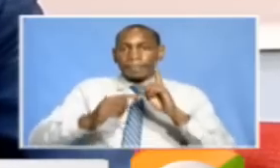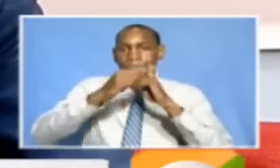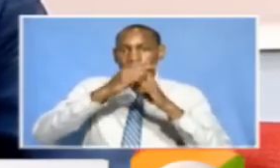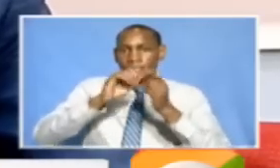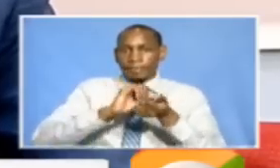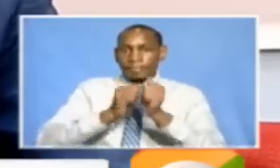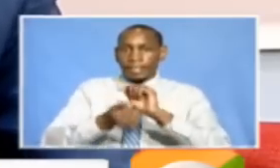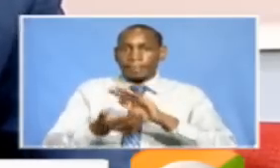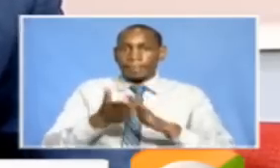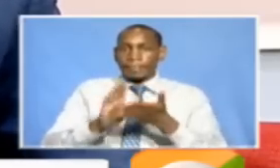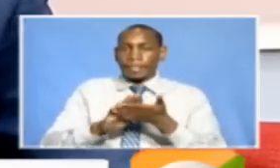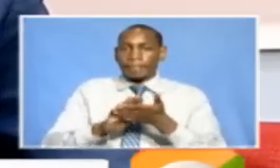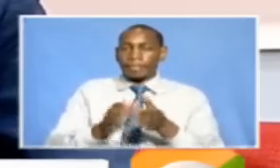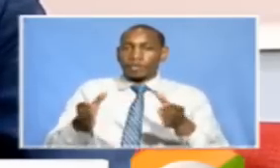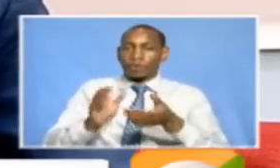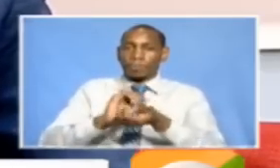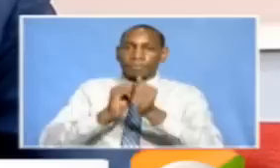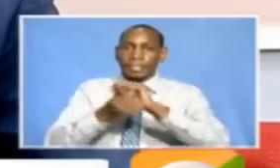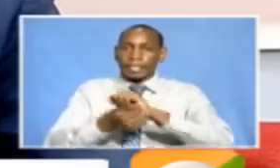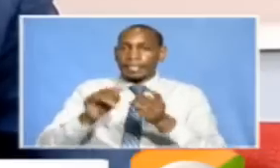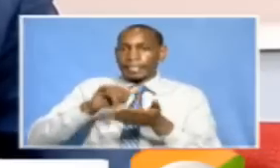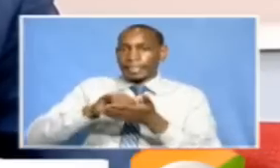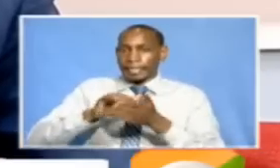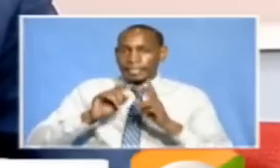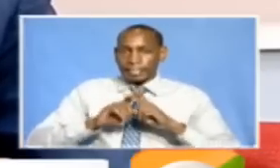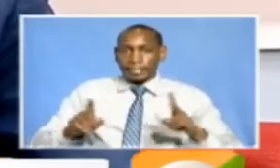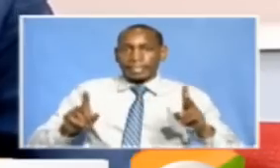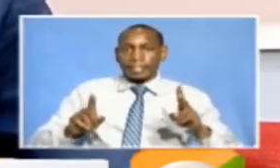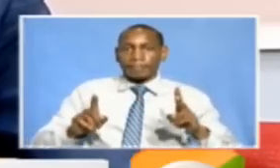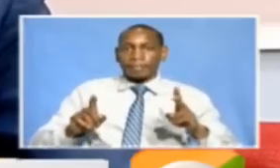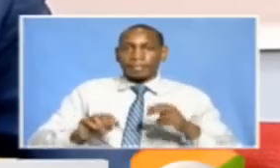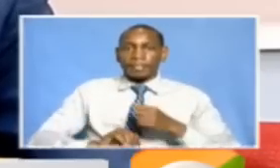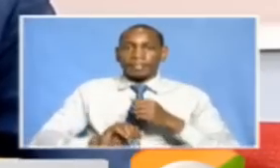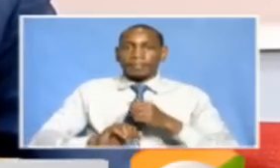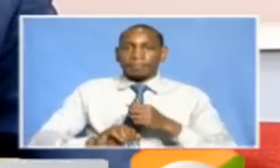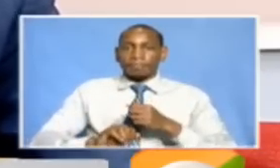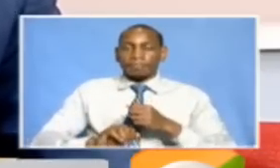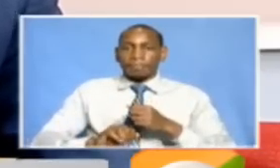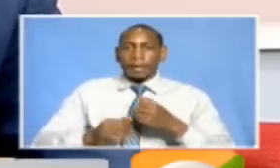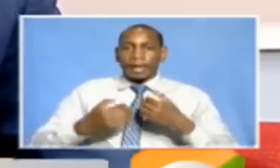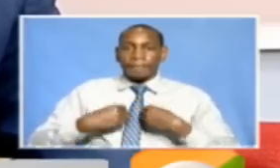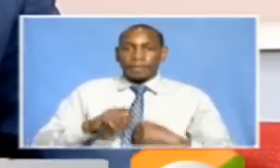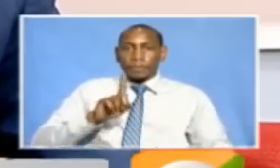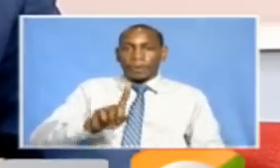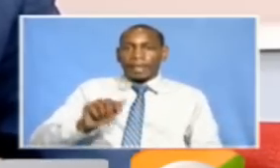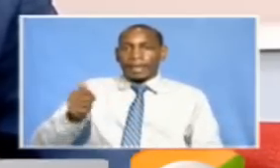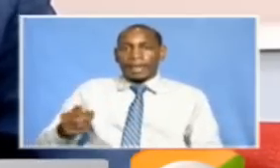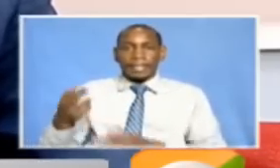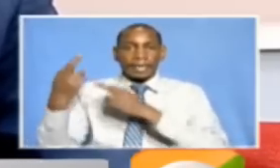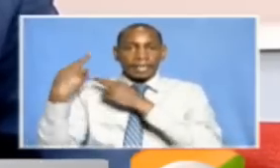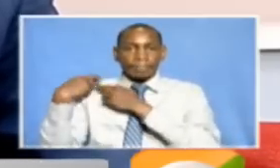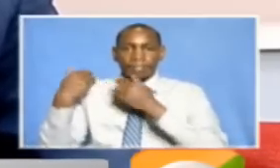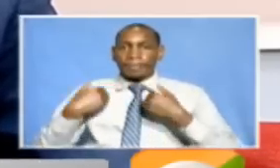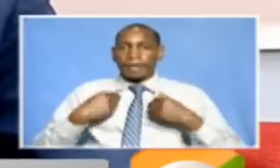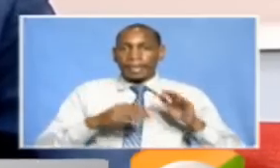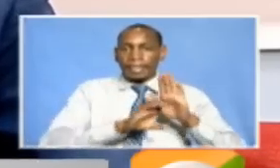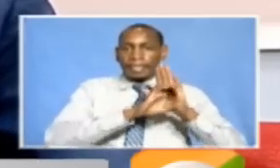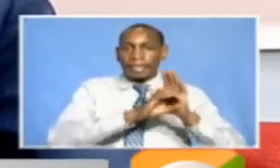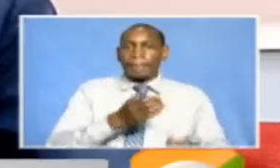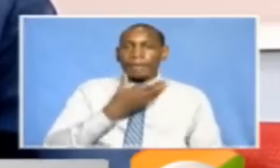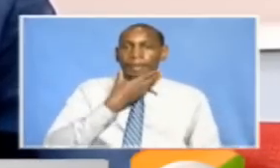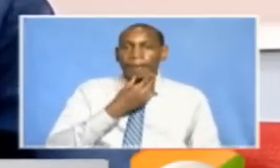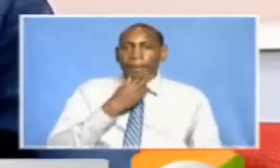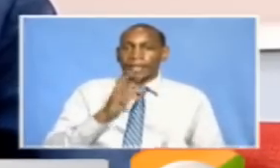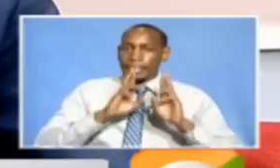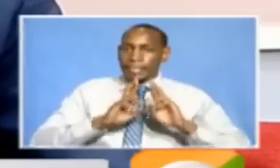becoming the agents of change that will begin to hold each other accountable. And when you have examples of those men who are already